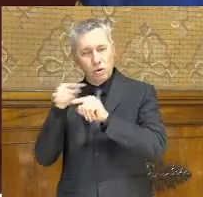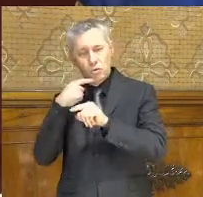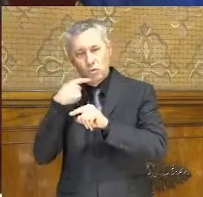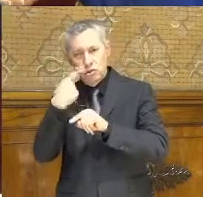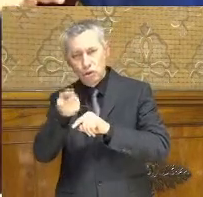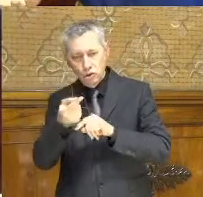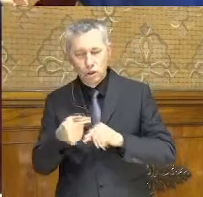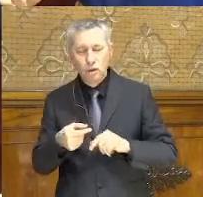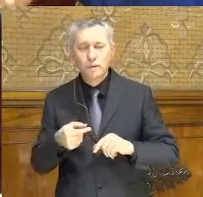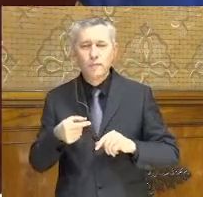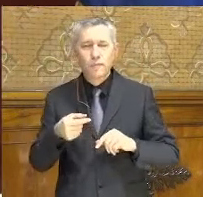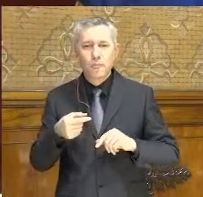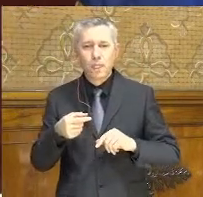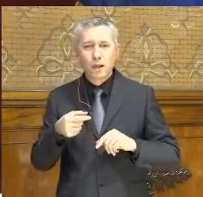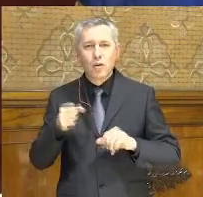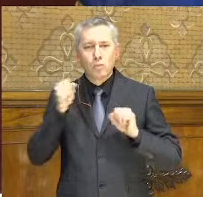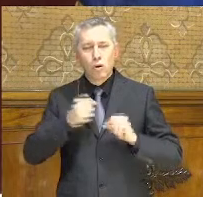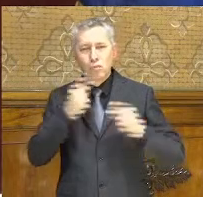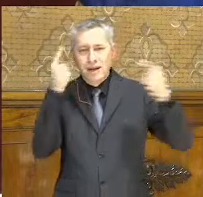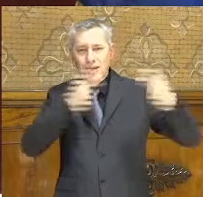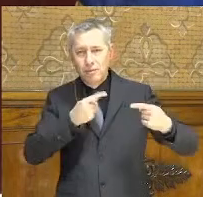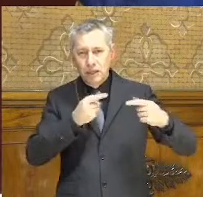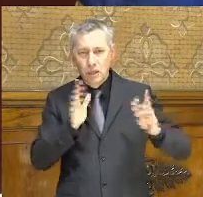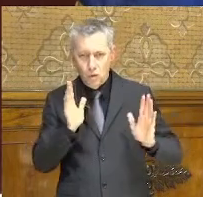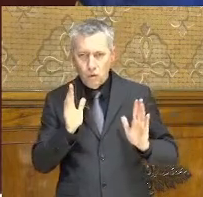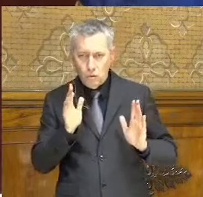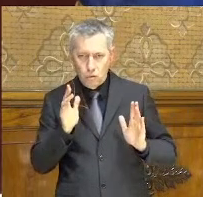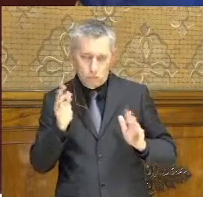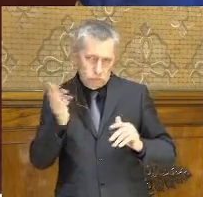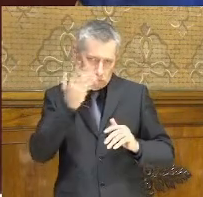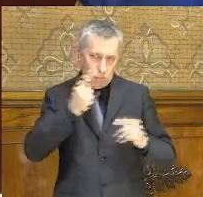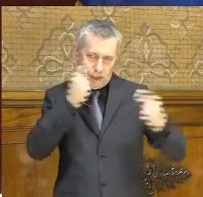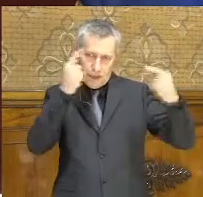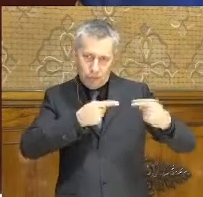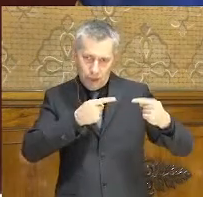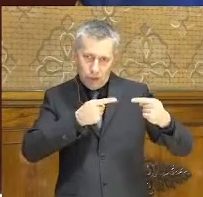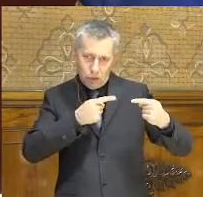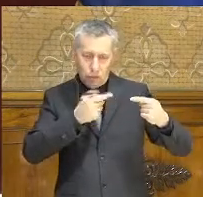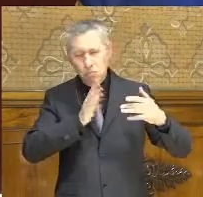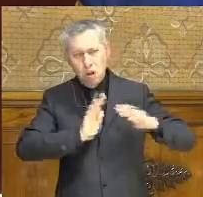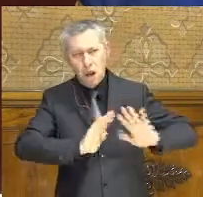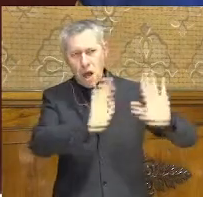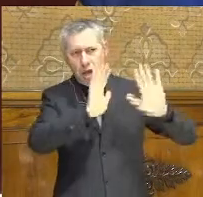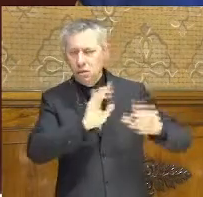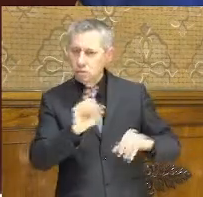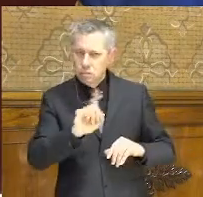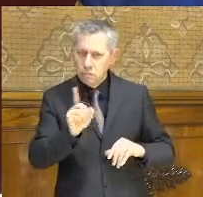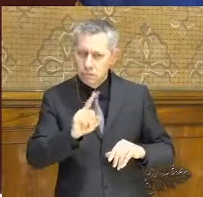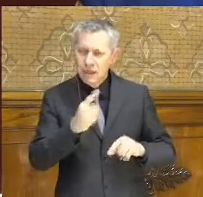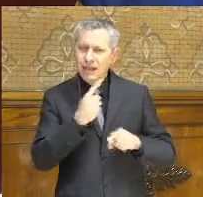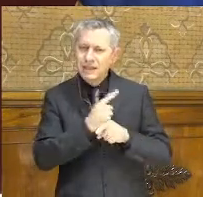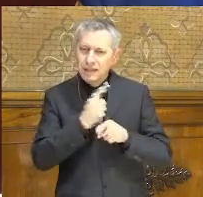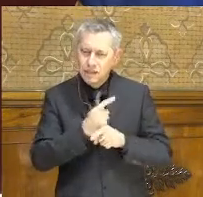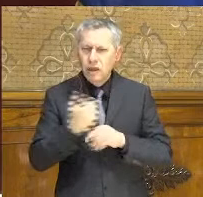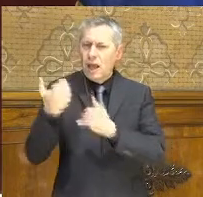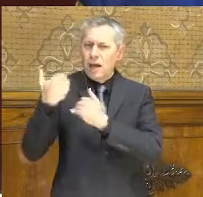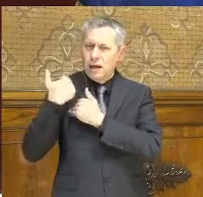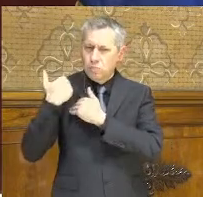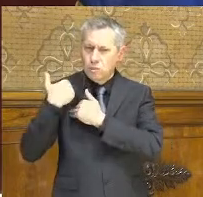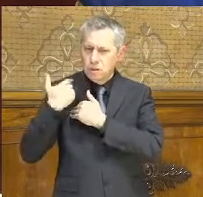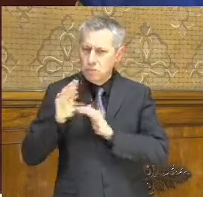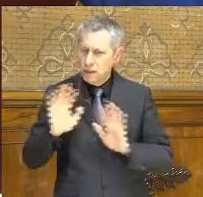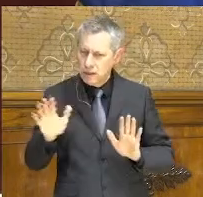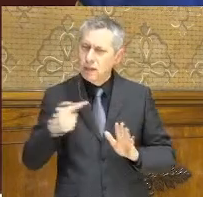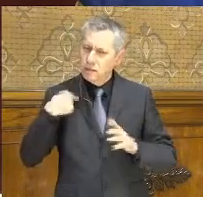enemy along the way and march on. You have to bear responsibility for a kind of revitalization,